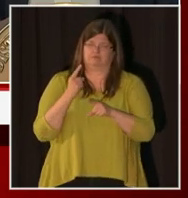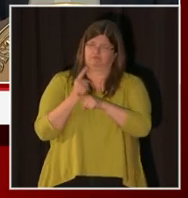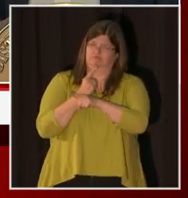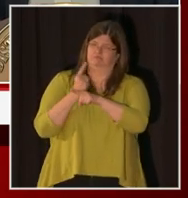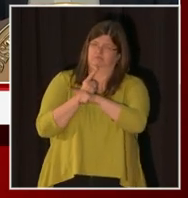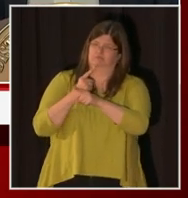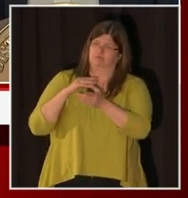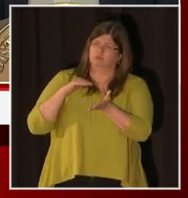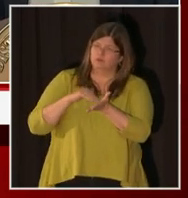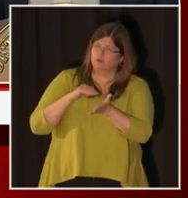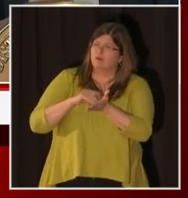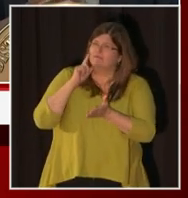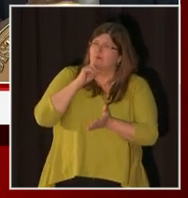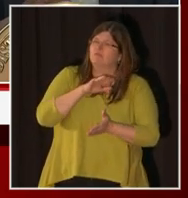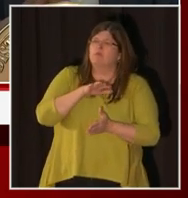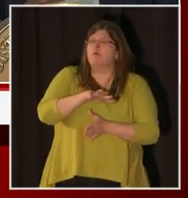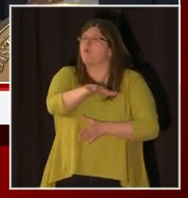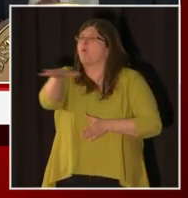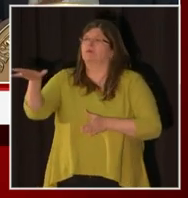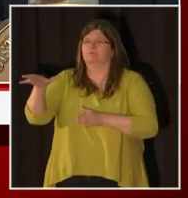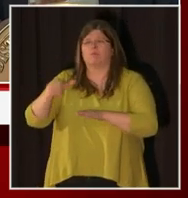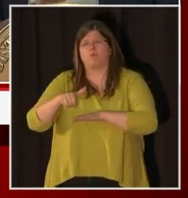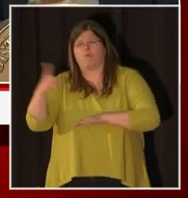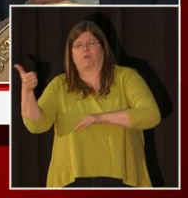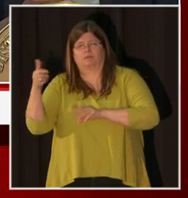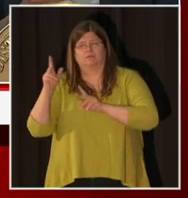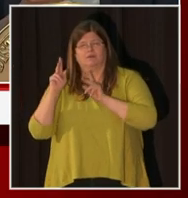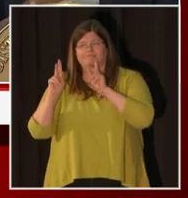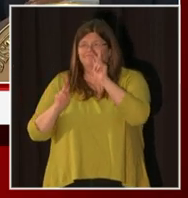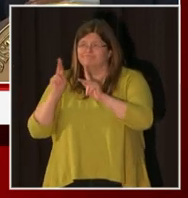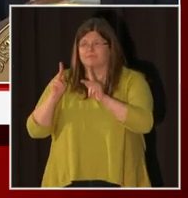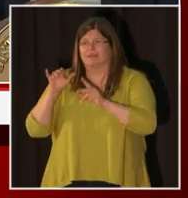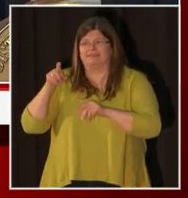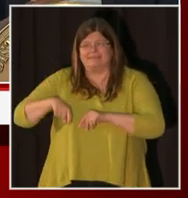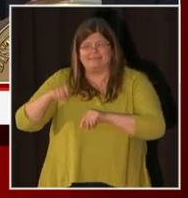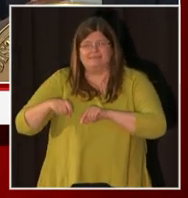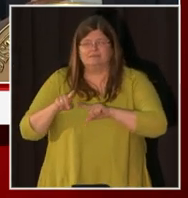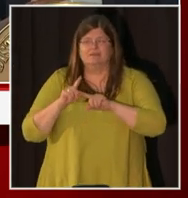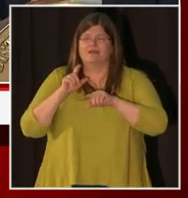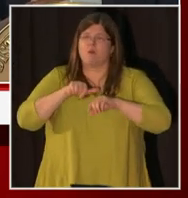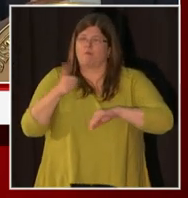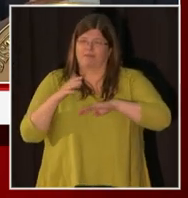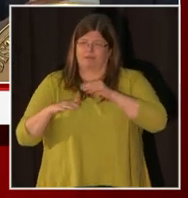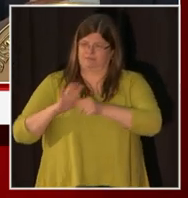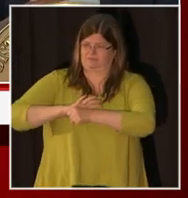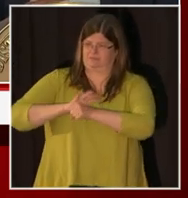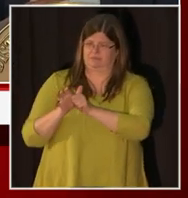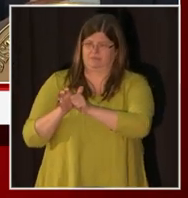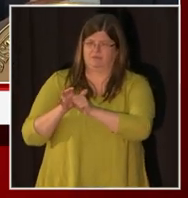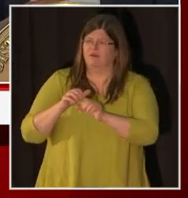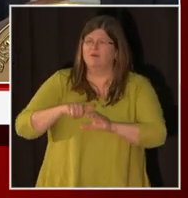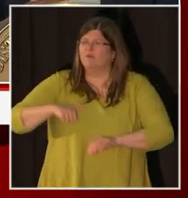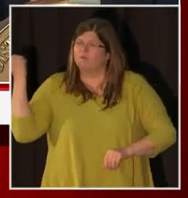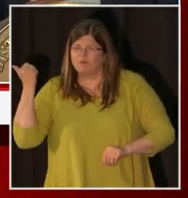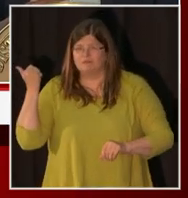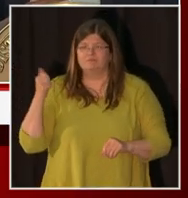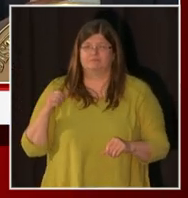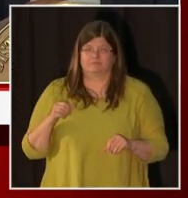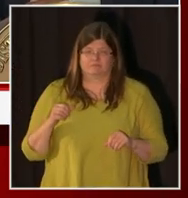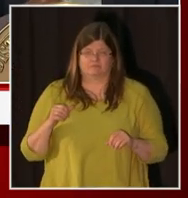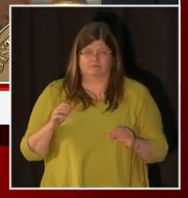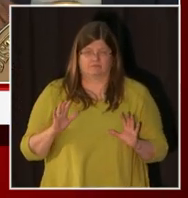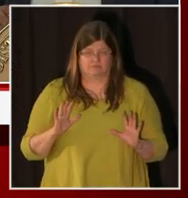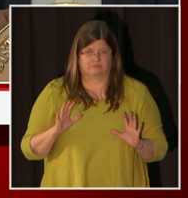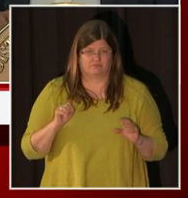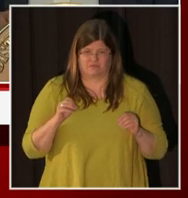who needs it. We all know that our community has made too many sacrifices to move forward too quickly or